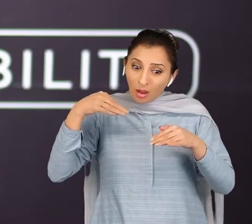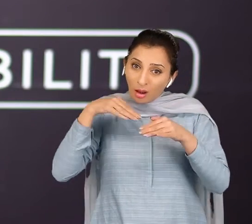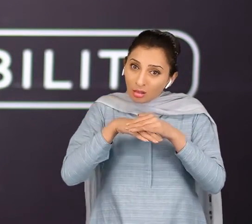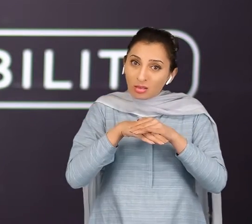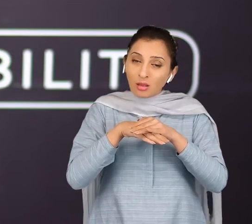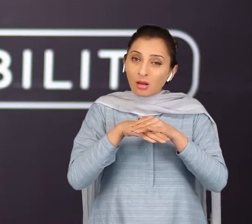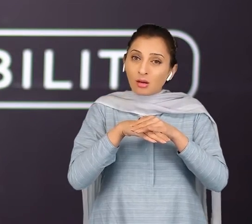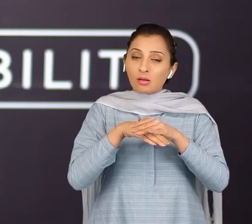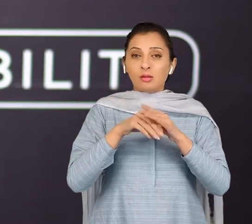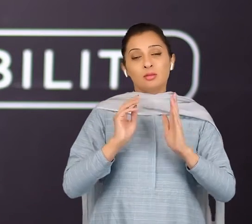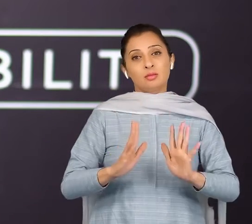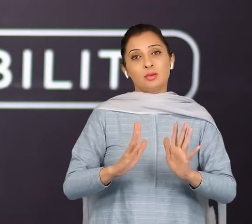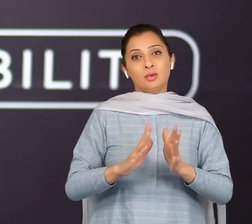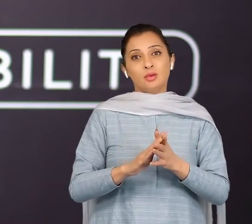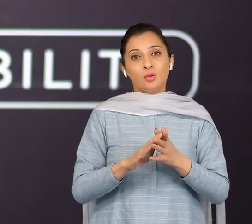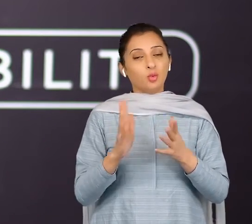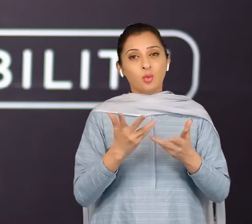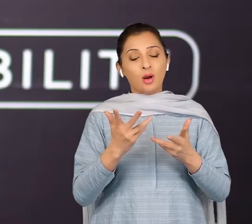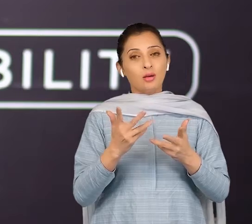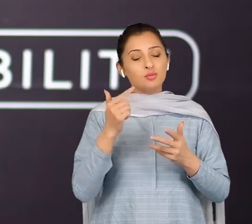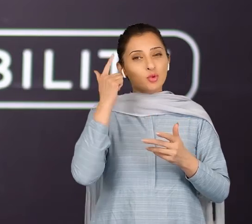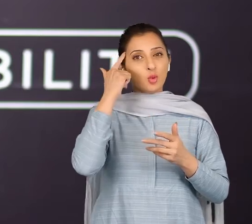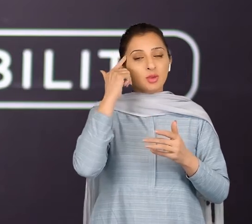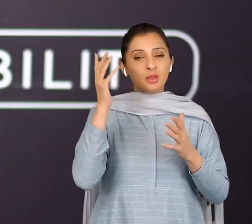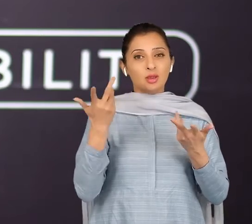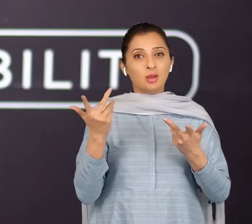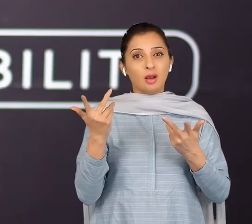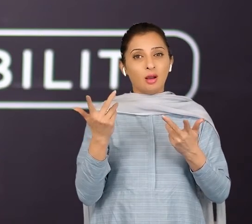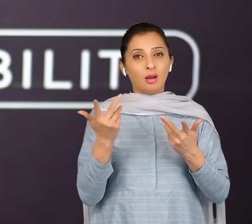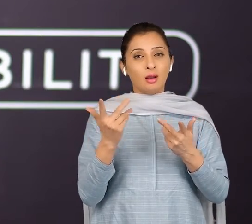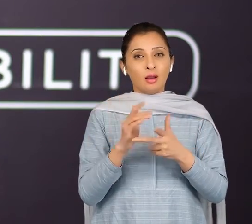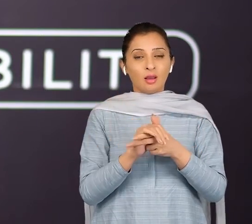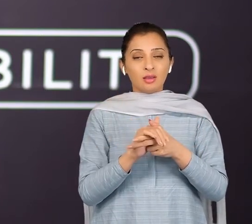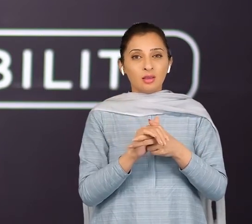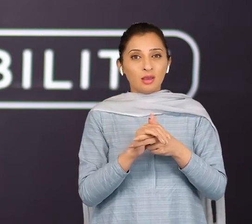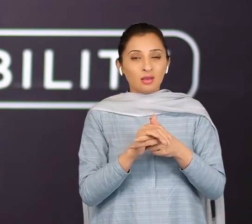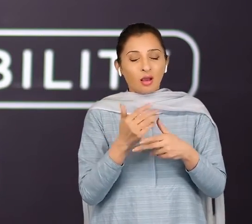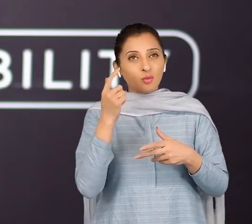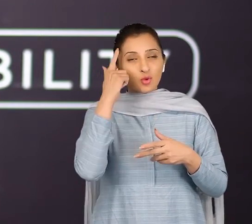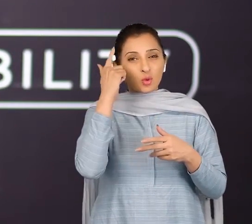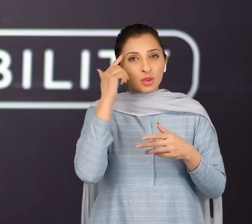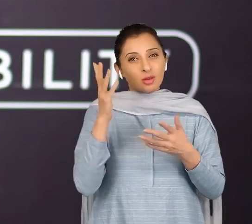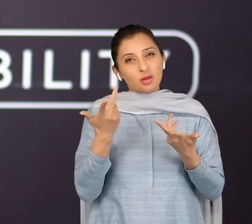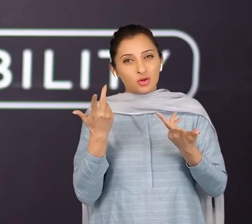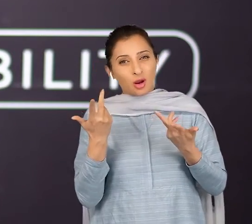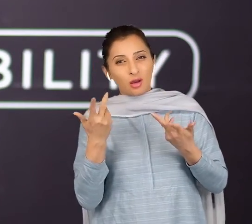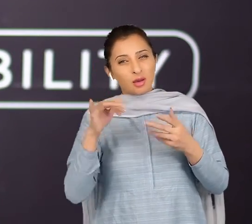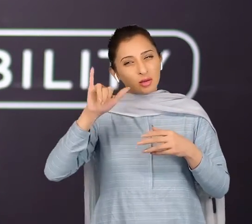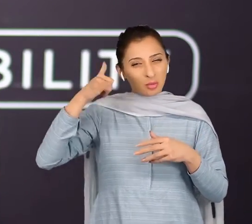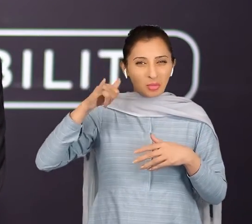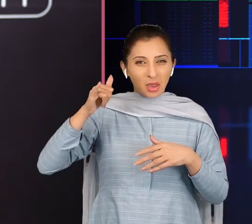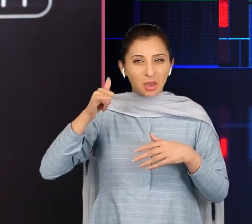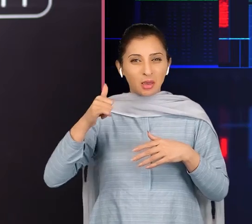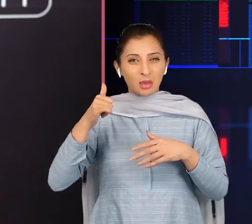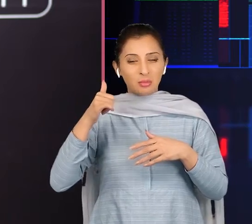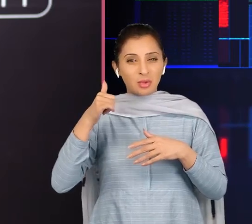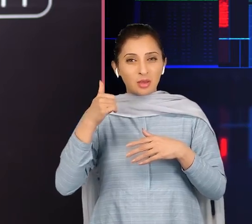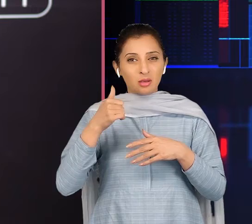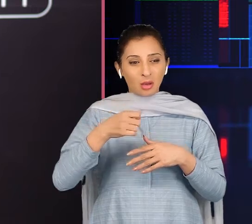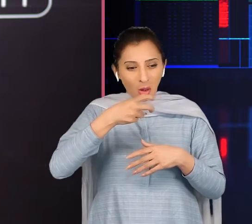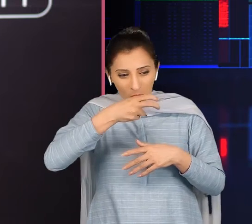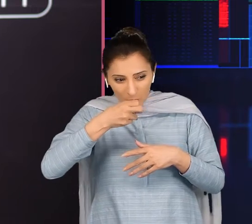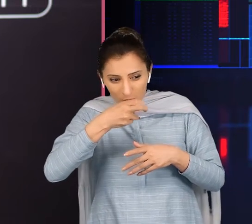body. And what we've been assuming, because the only thing that makes sense at this point is that they were